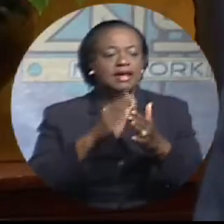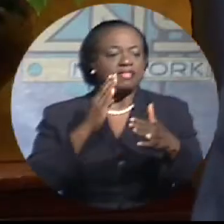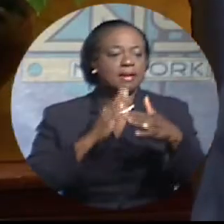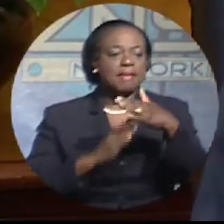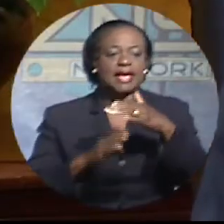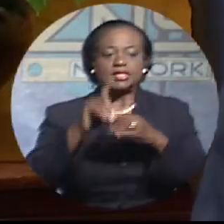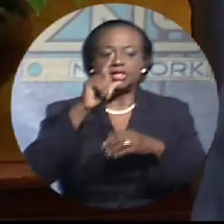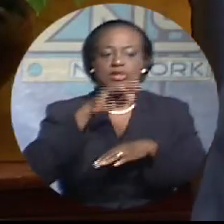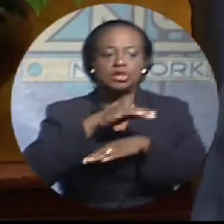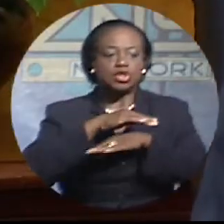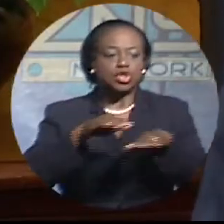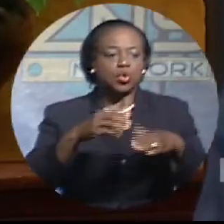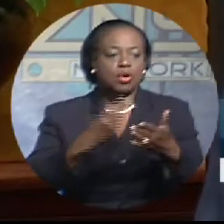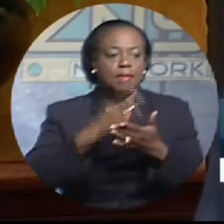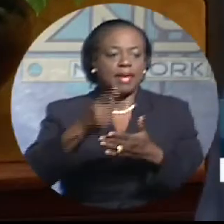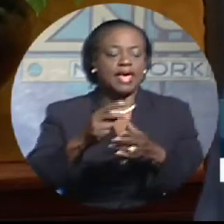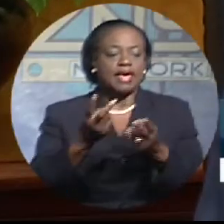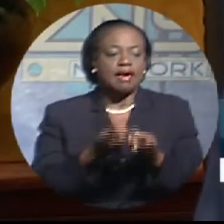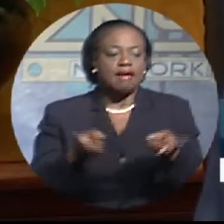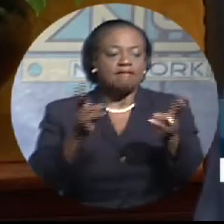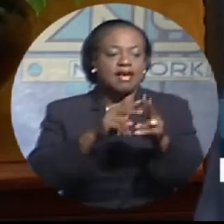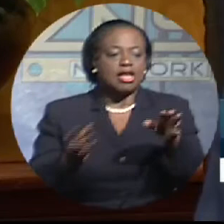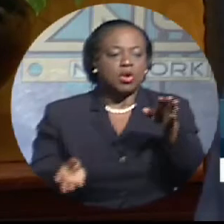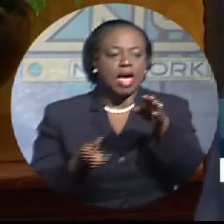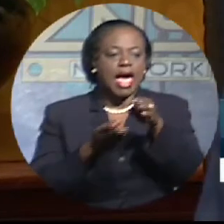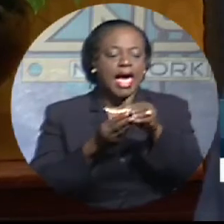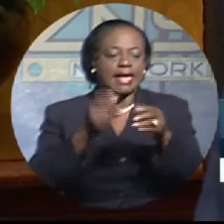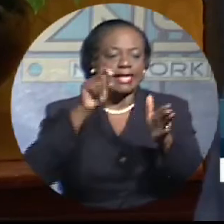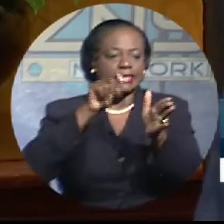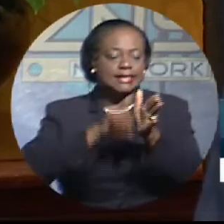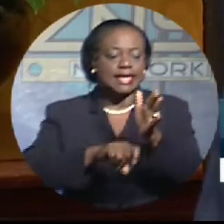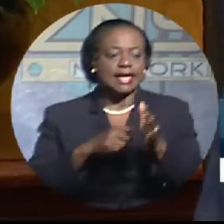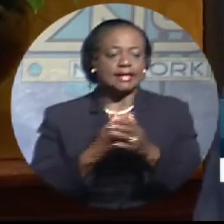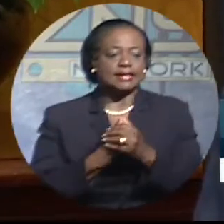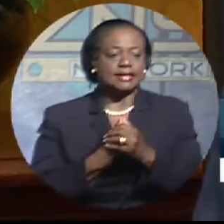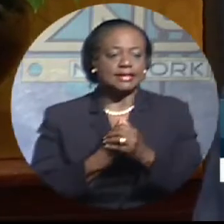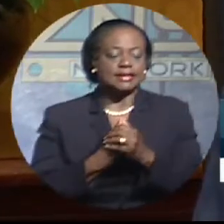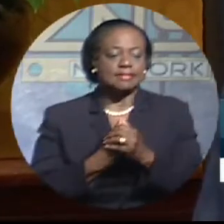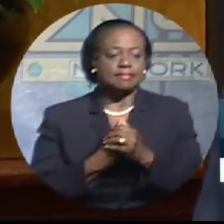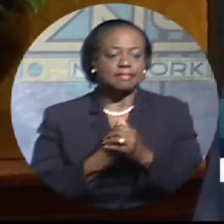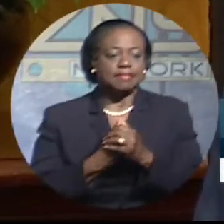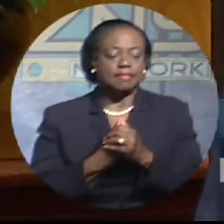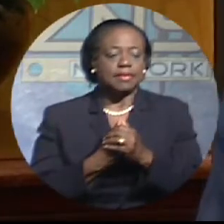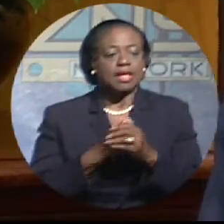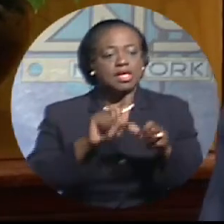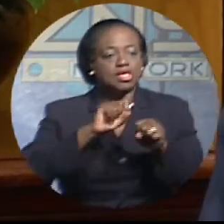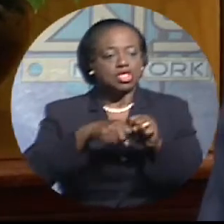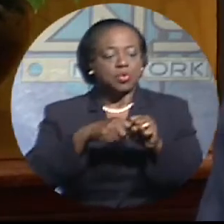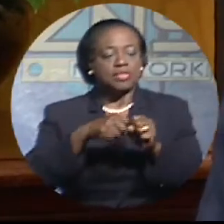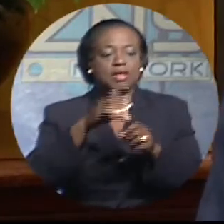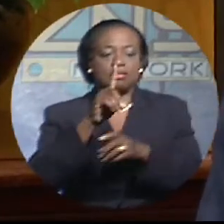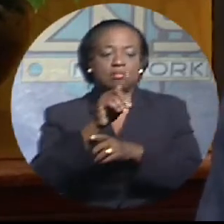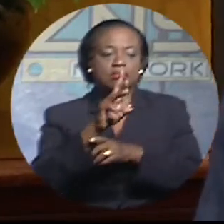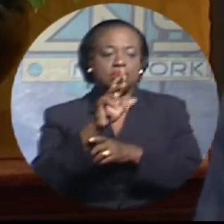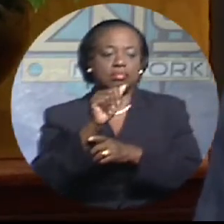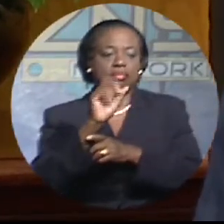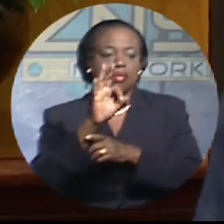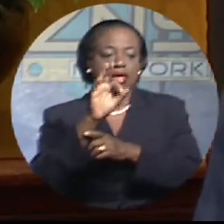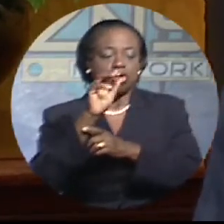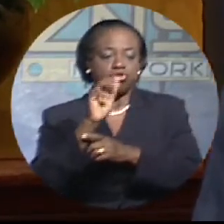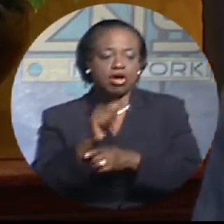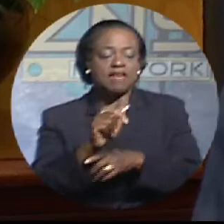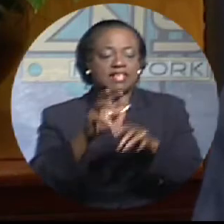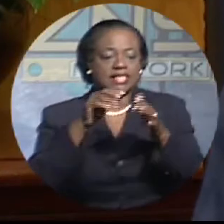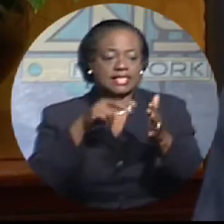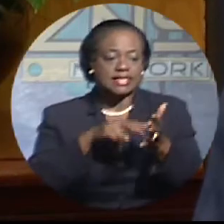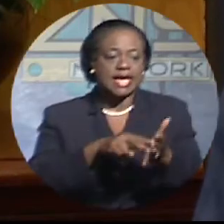which means that as the regulations and law currently stands, or the draft law stands, the banks will not be